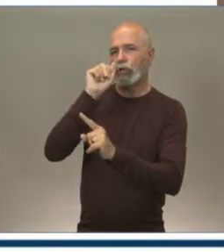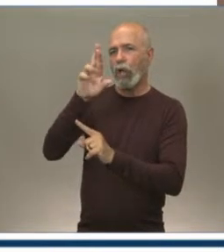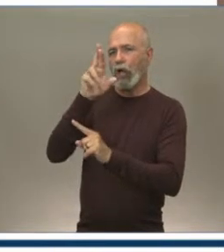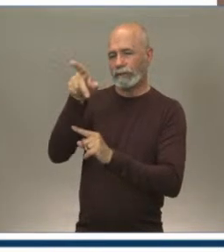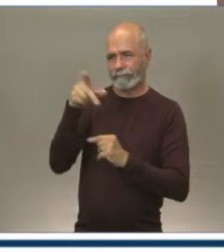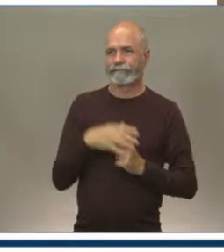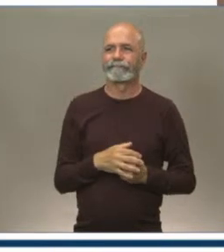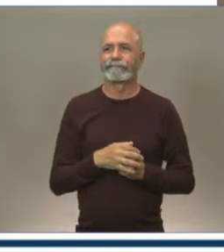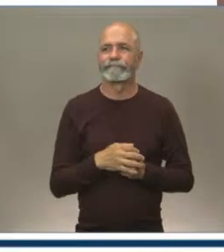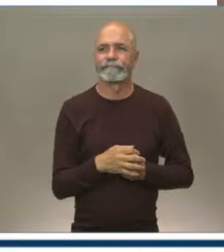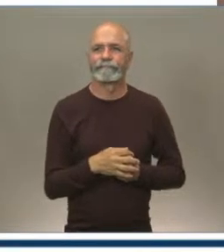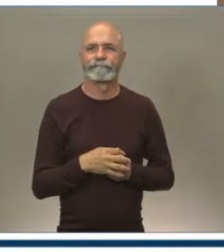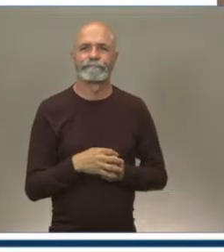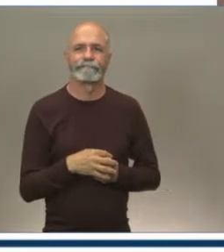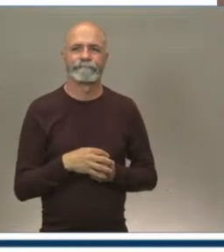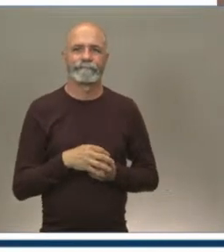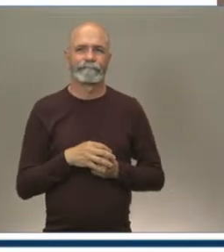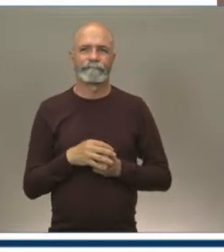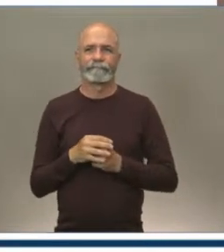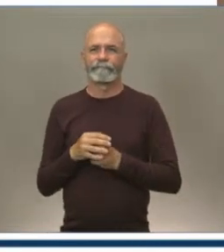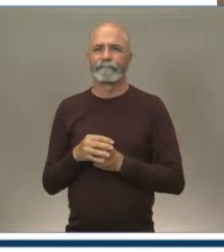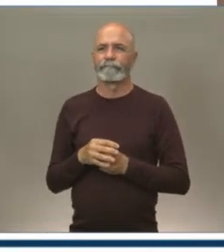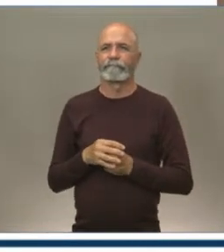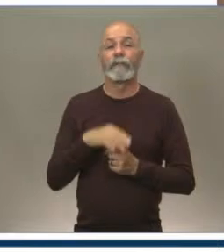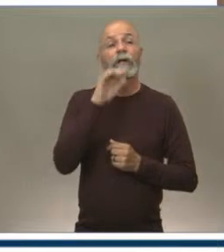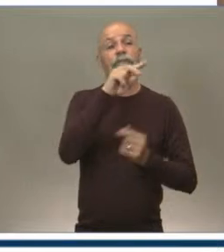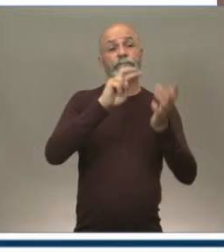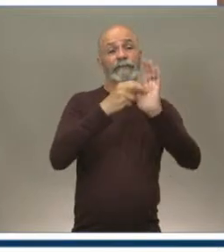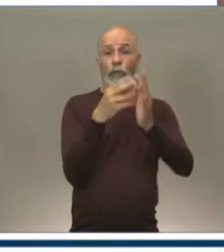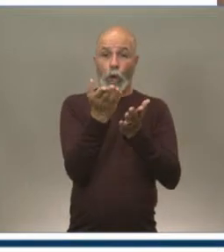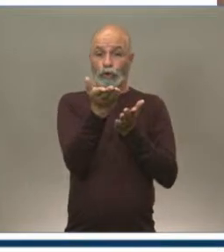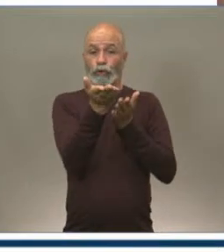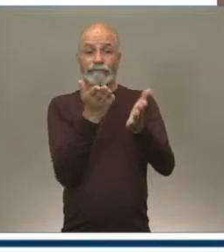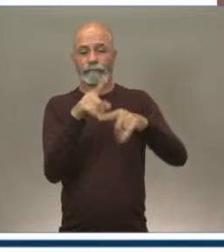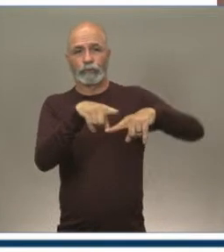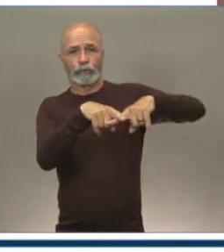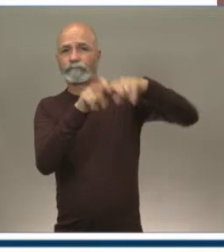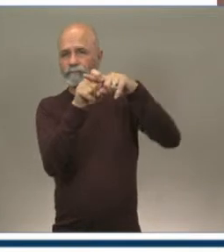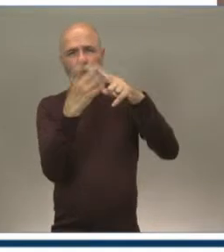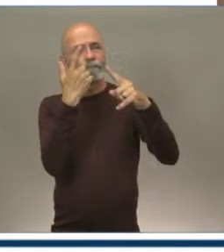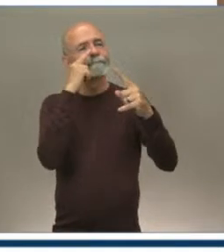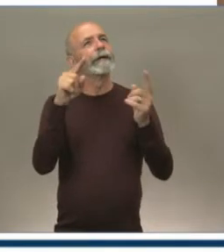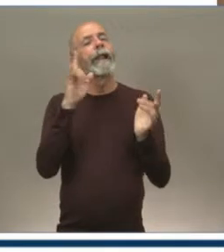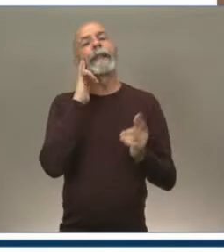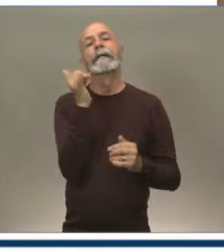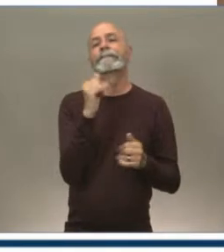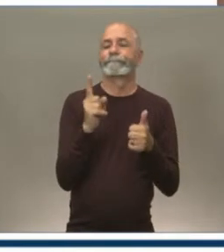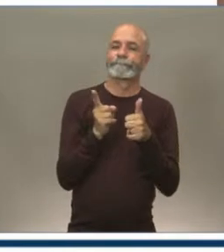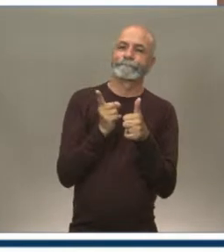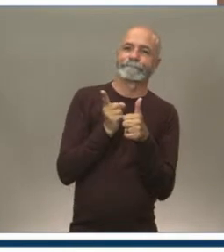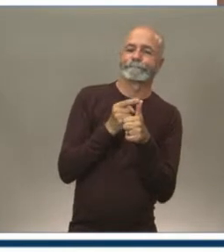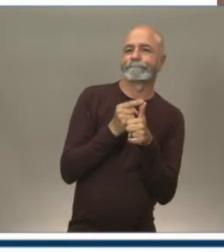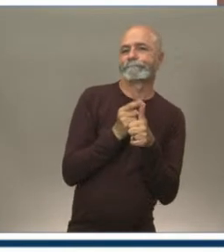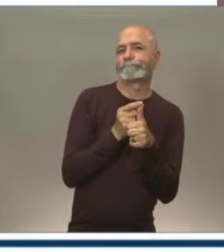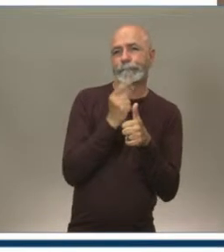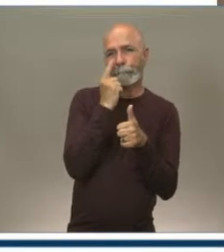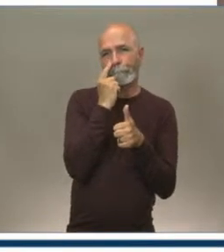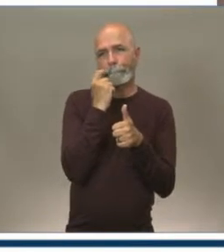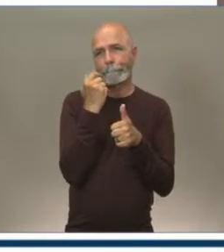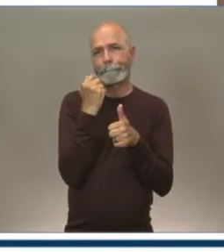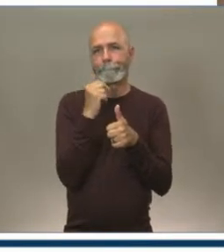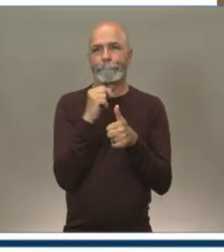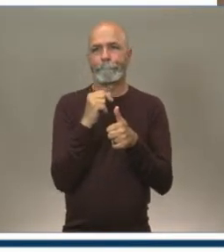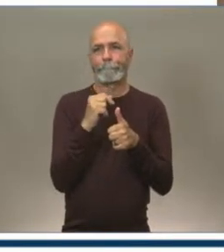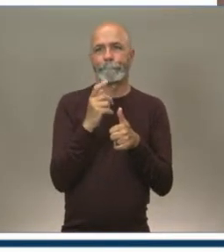So there are the services that are being curtailed would be any services where we're able to schedule patients in advance. So